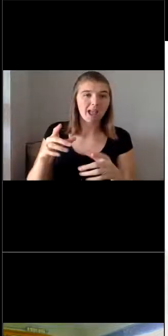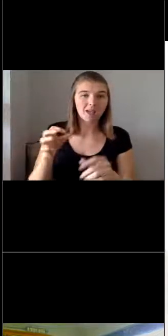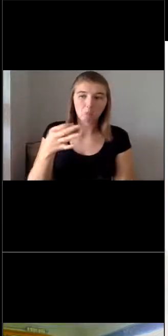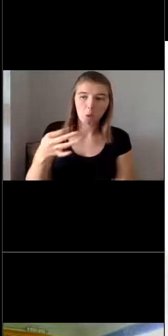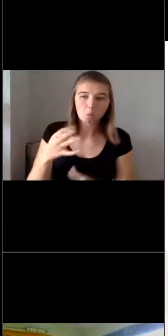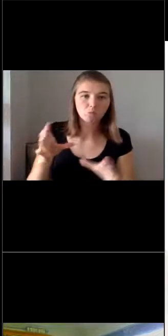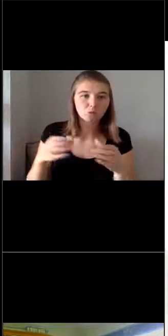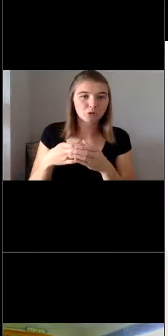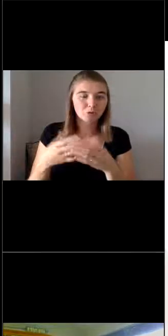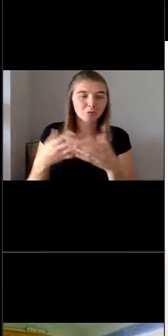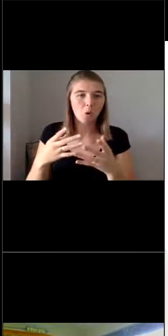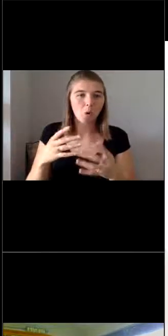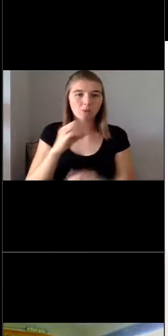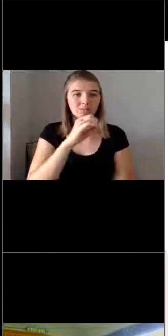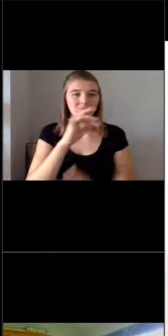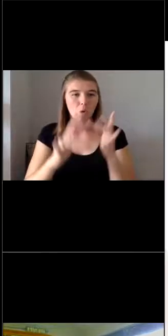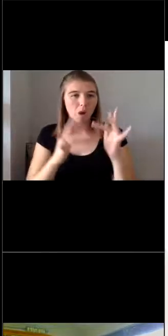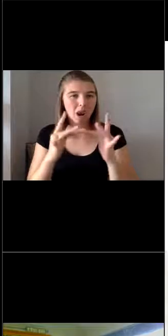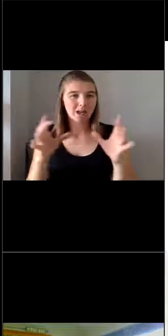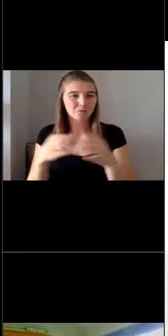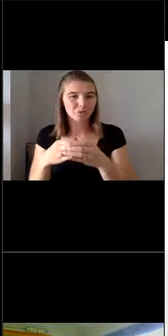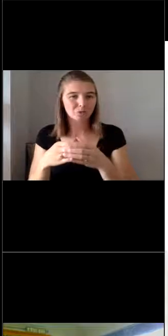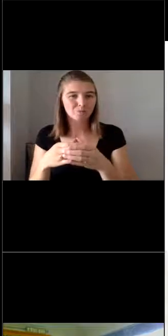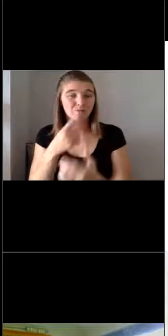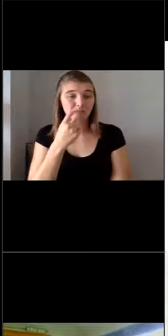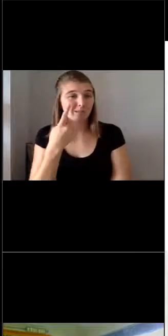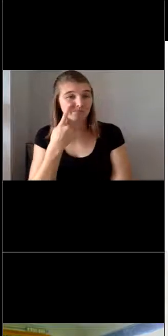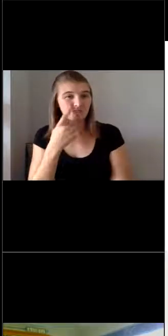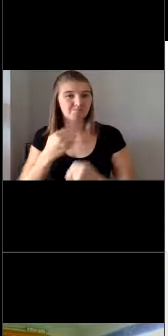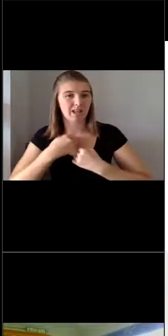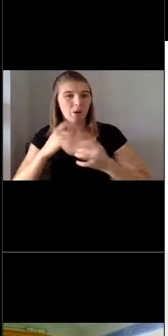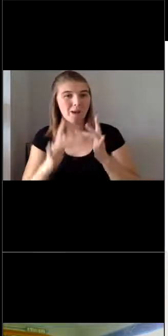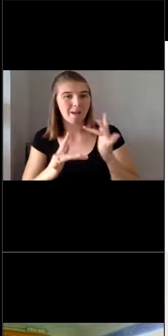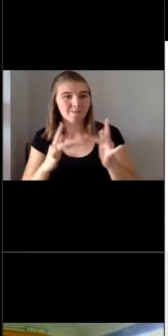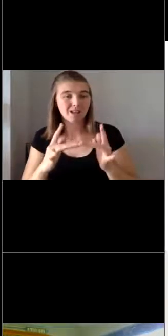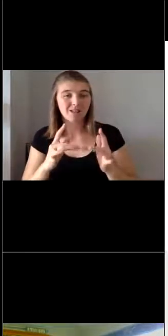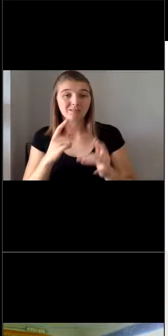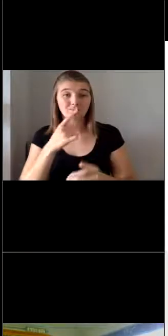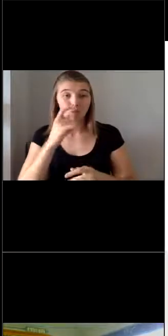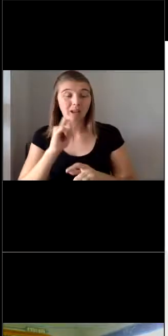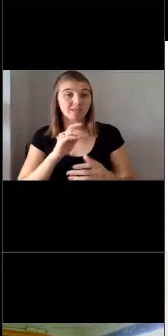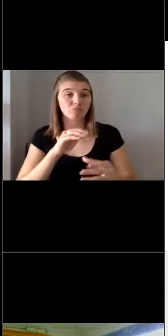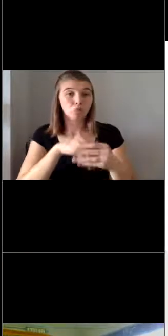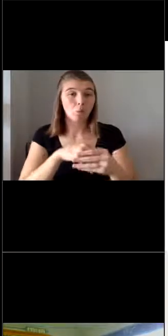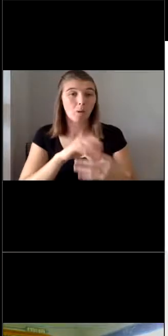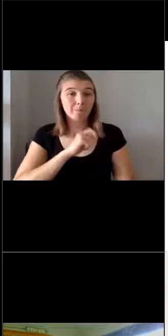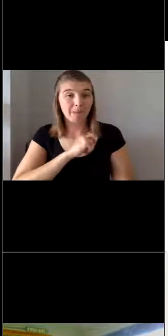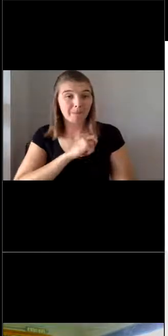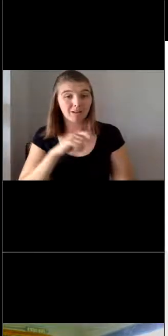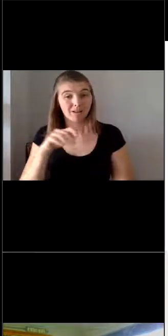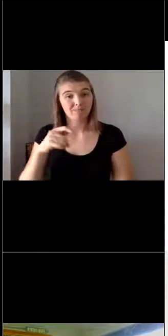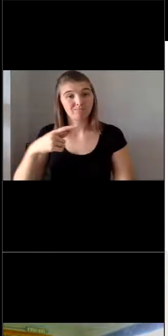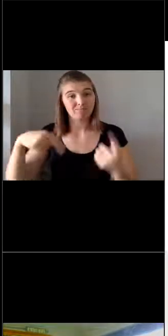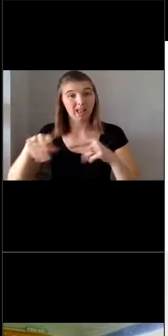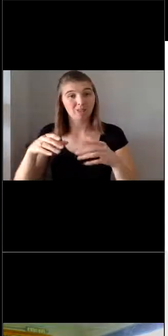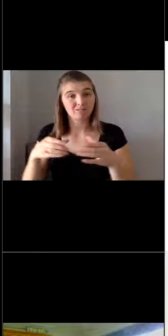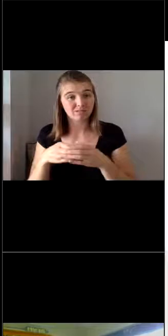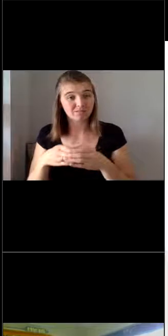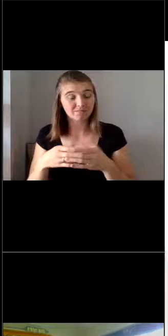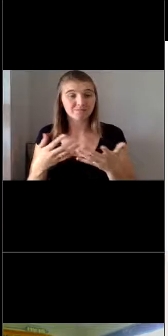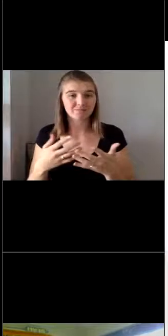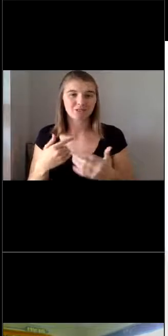So do just have a look, rsc.org. If you're not already a member, all of the details there about how to become a member. I clearly think